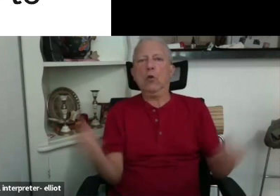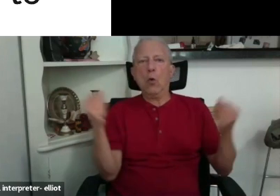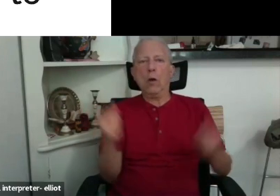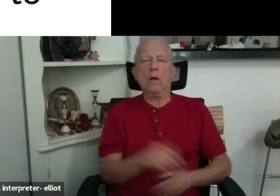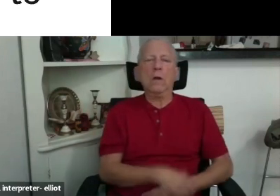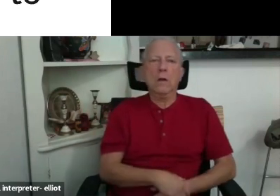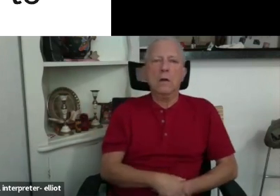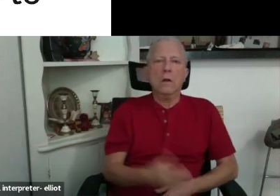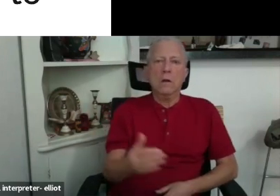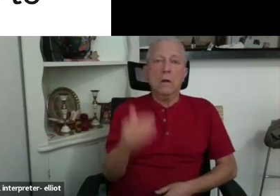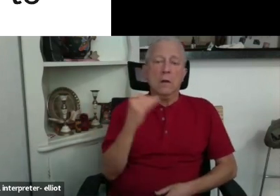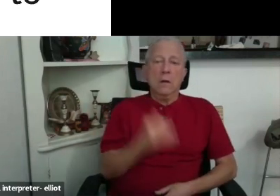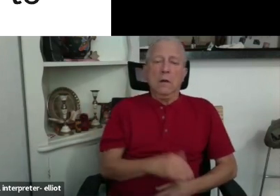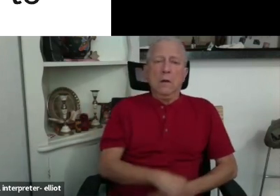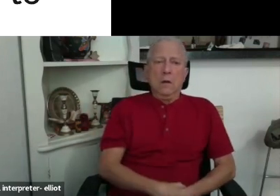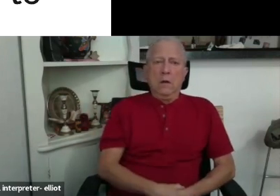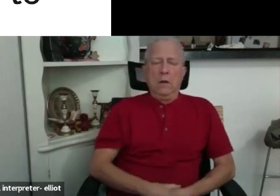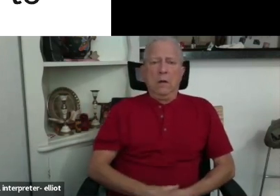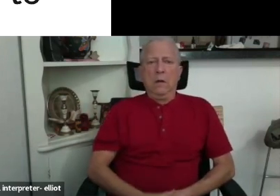Next slide.